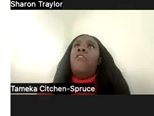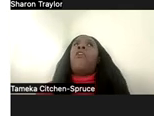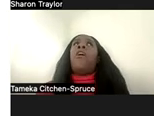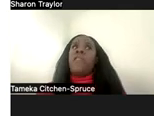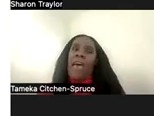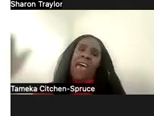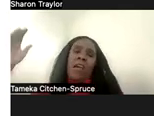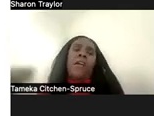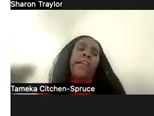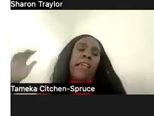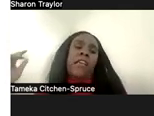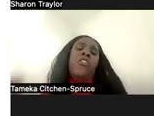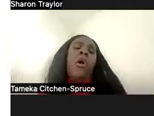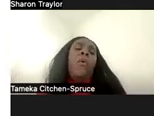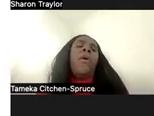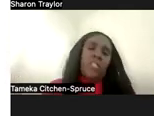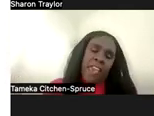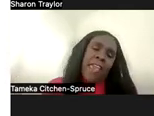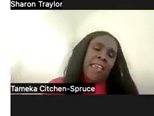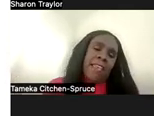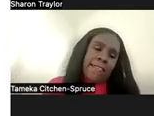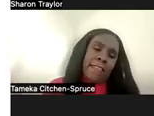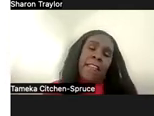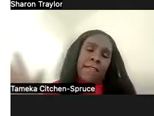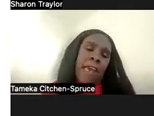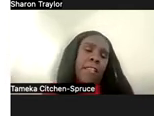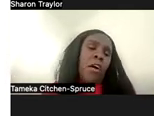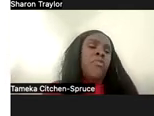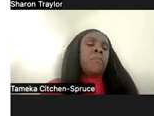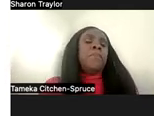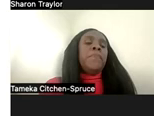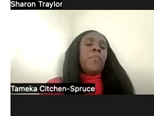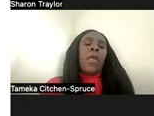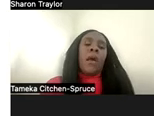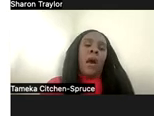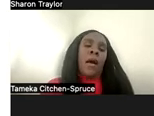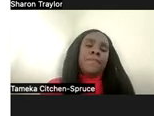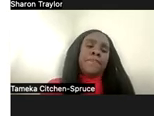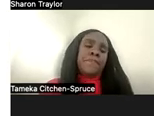rid of the hierarchy, that exists in the silos.